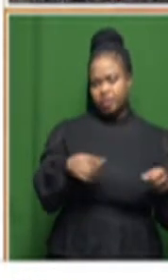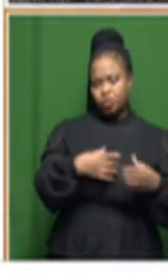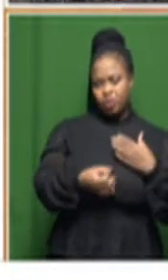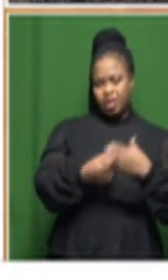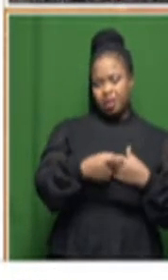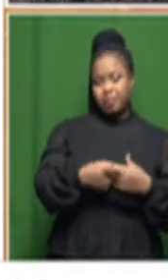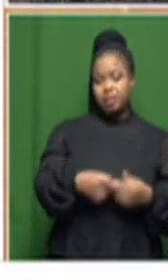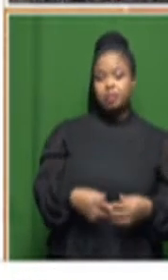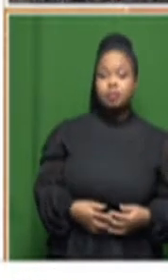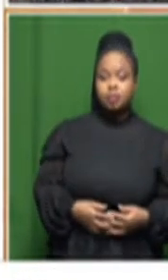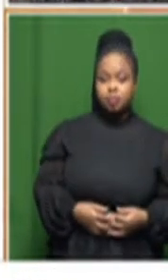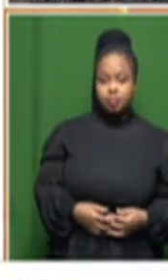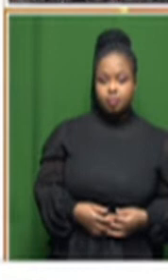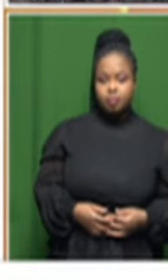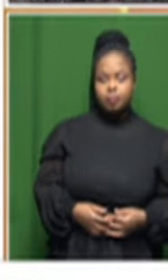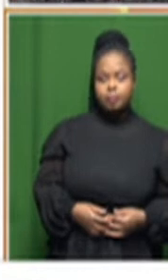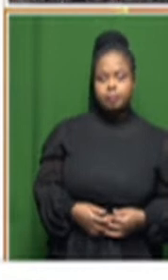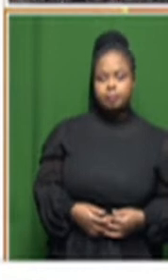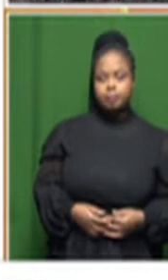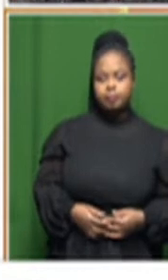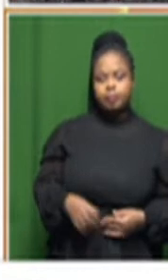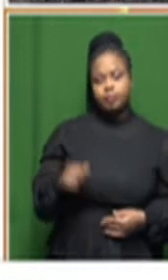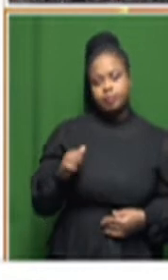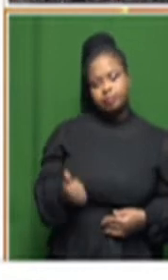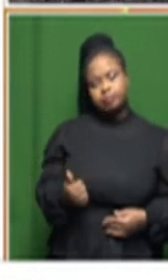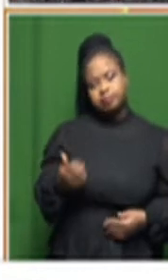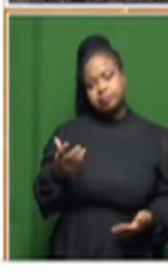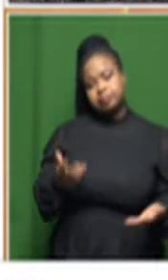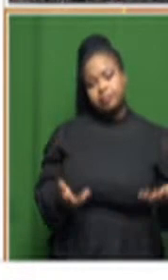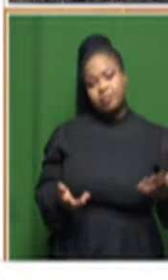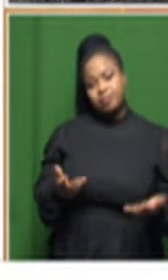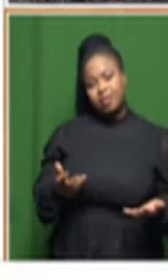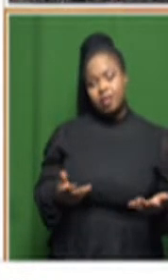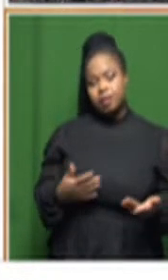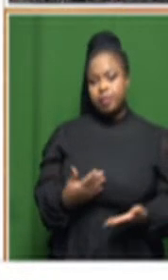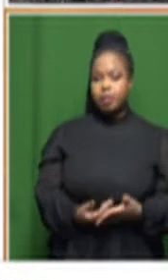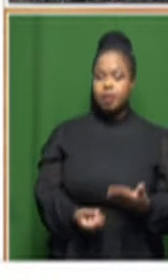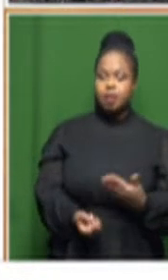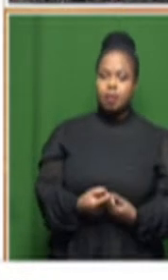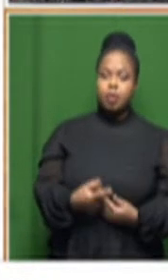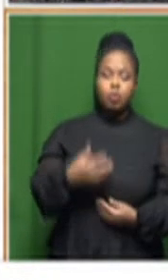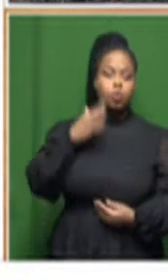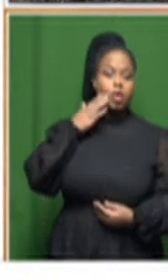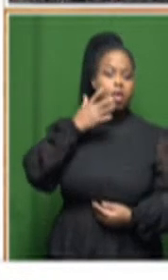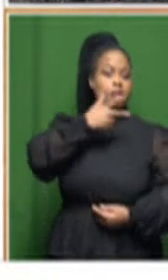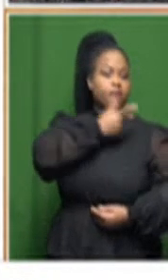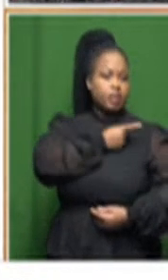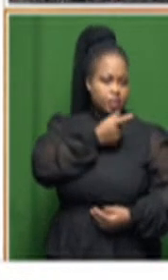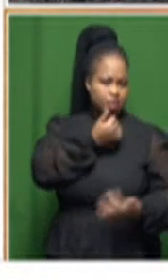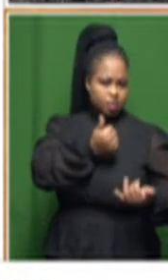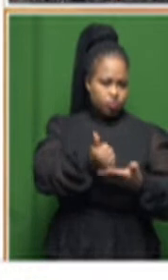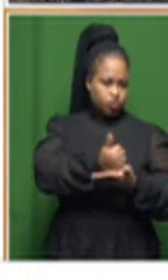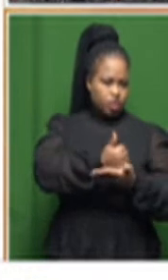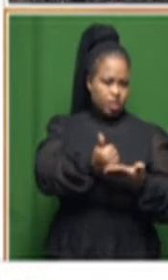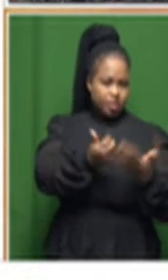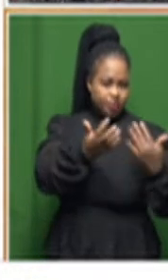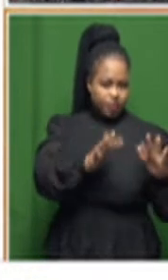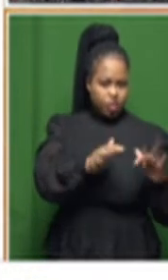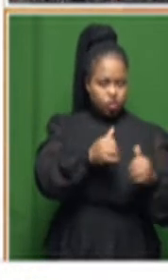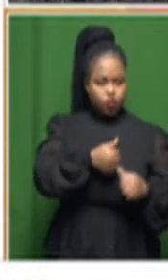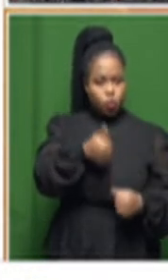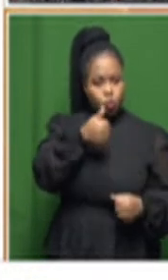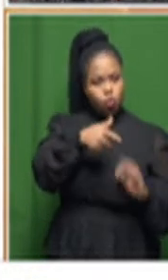rare adverse events. So there may be rare events after the vaccines are now being registered and